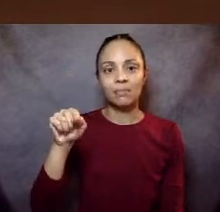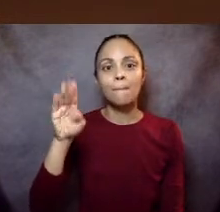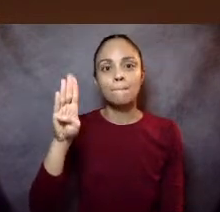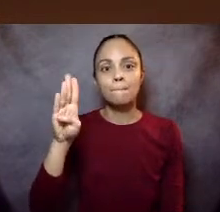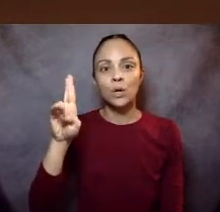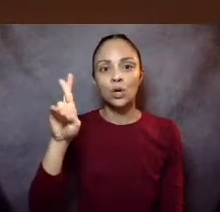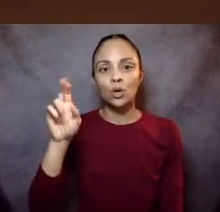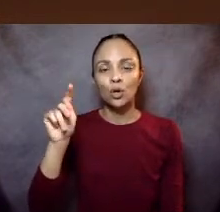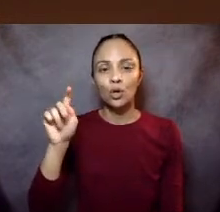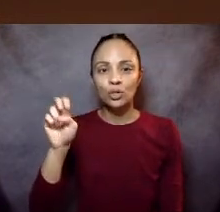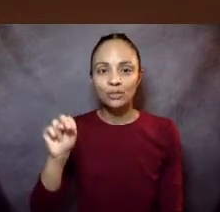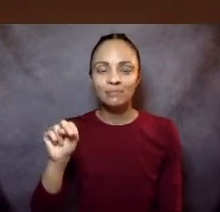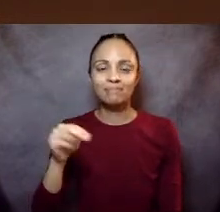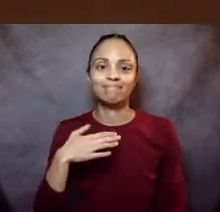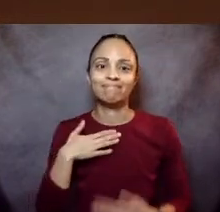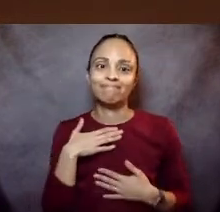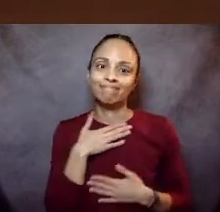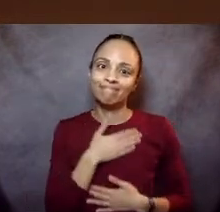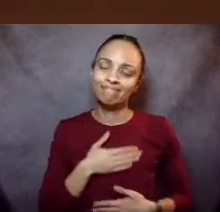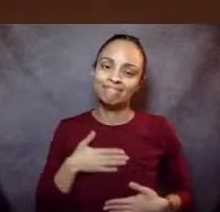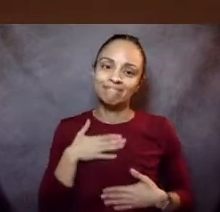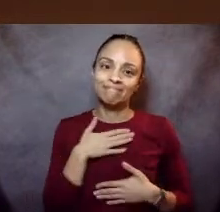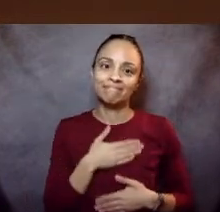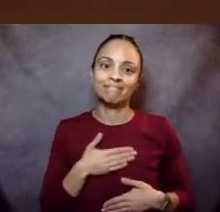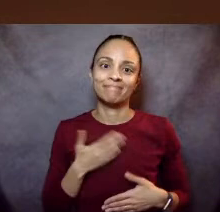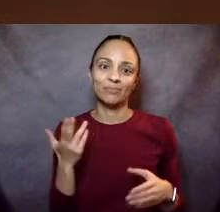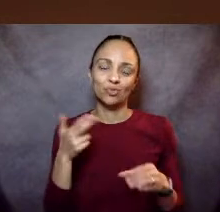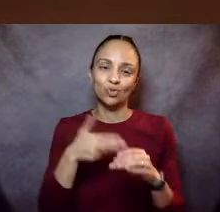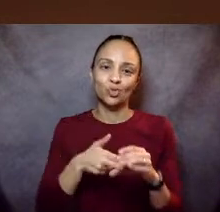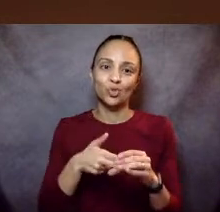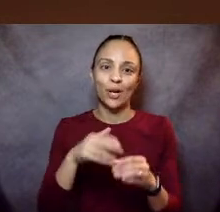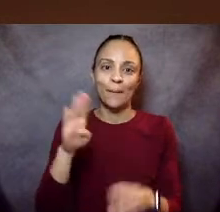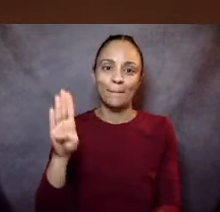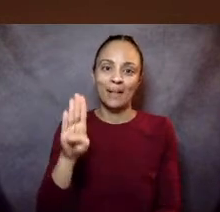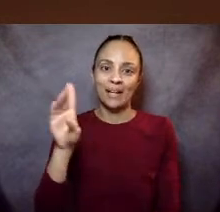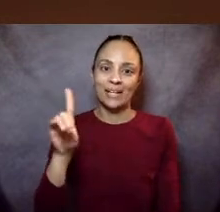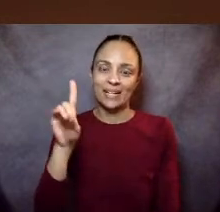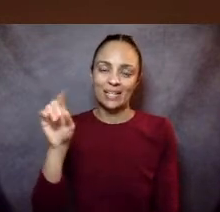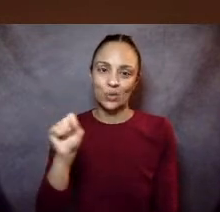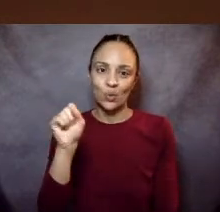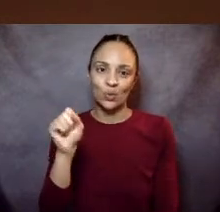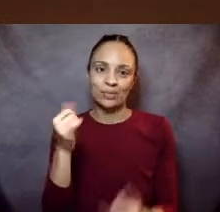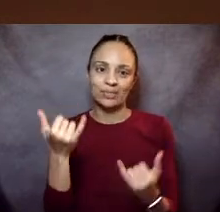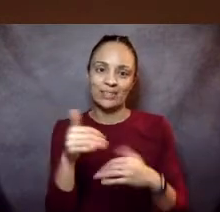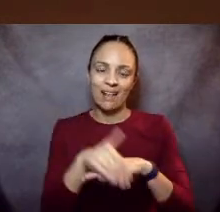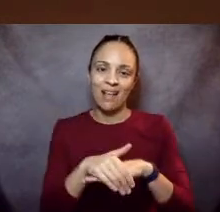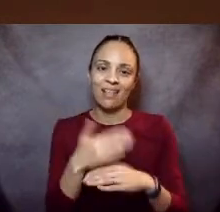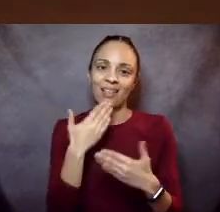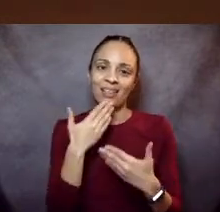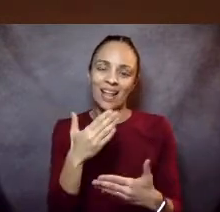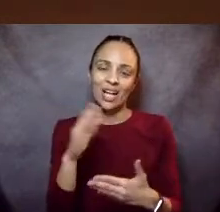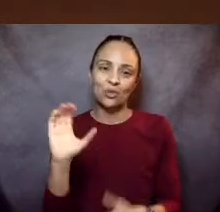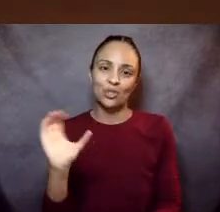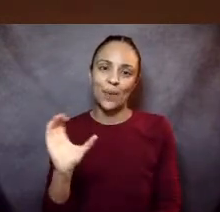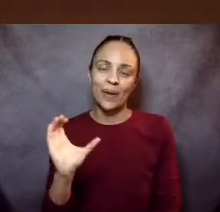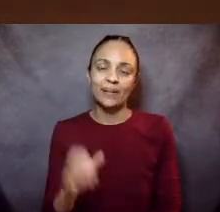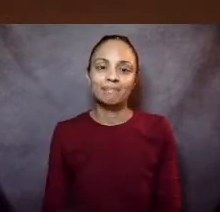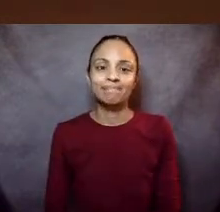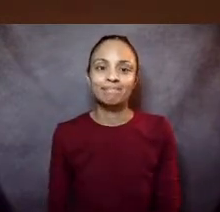in Black Dance Stories this evening. Thank you, Charmaine. I am coming to you